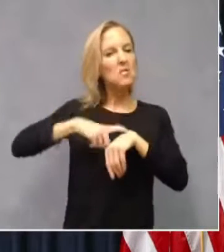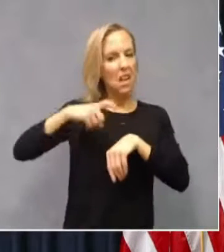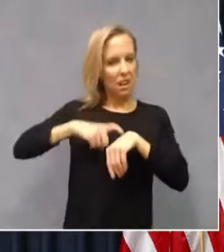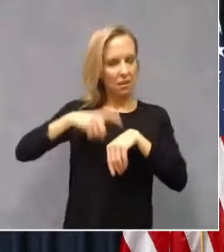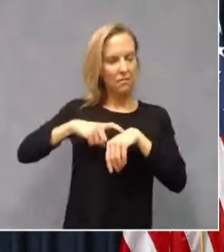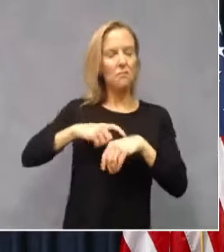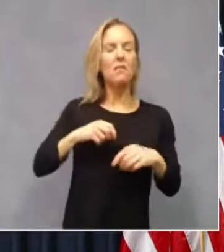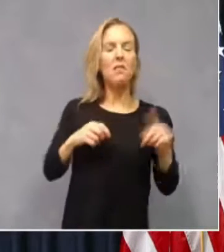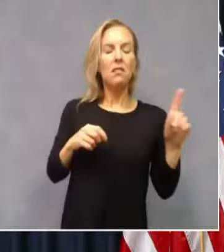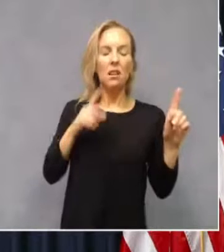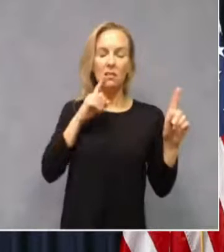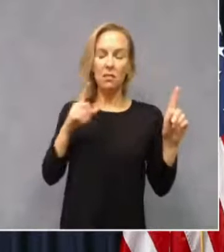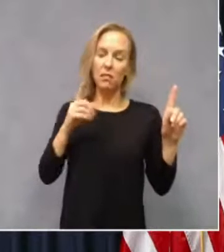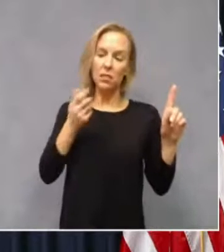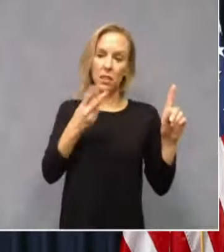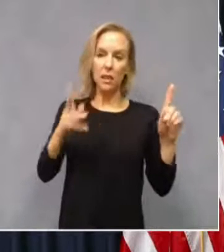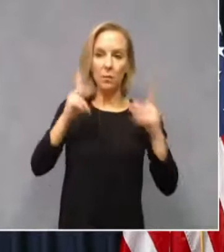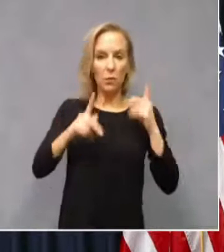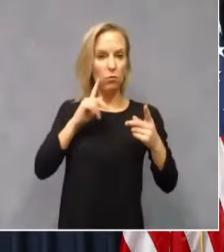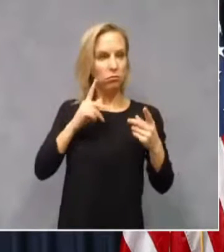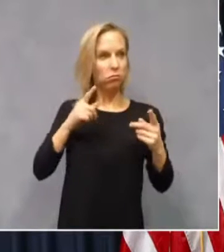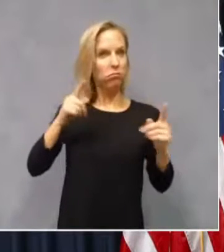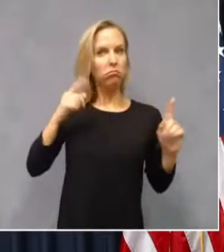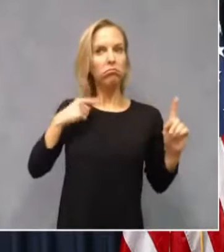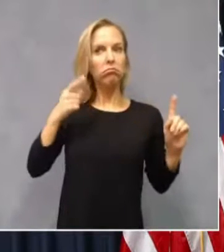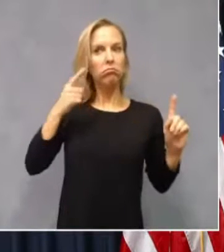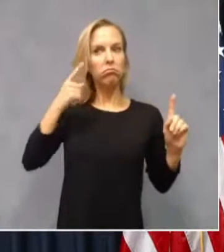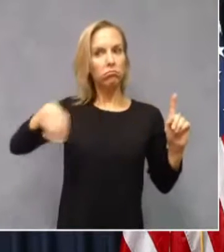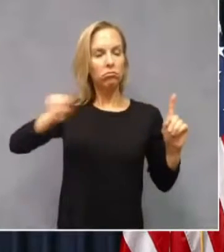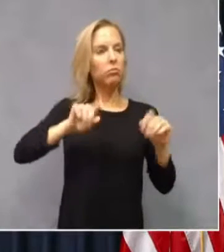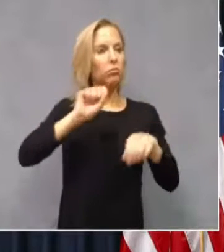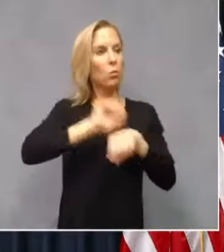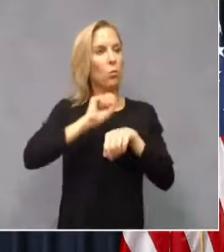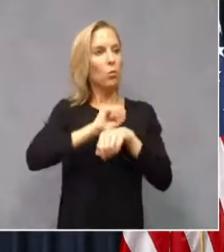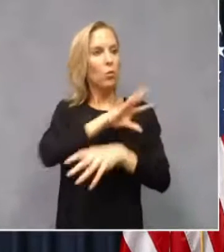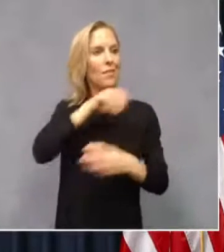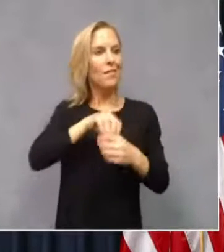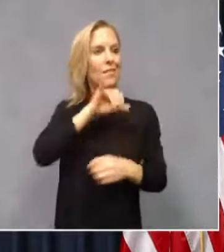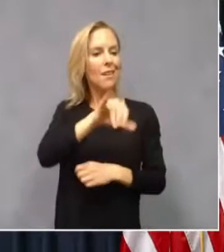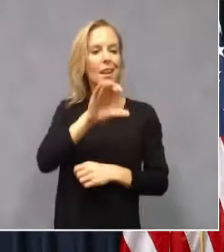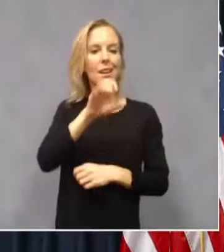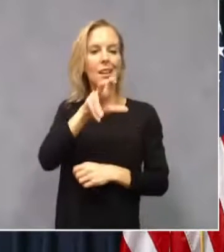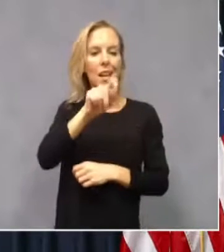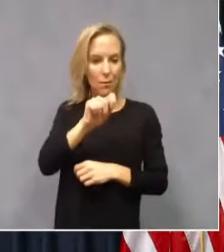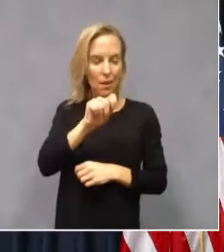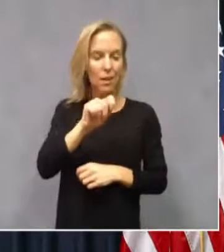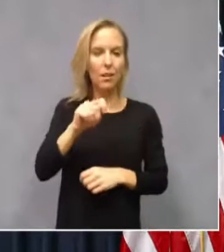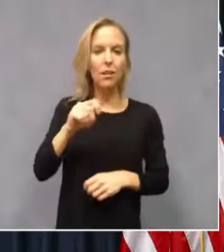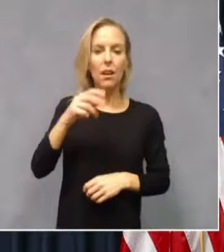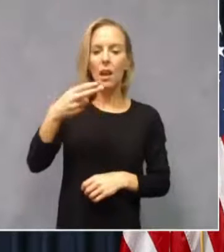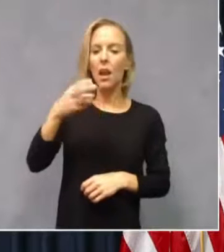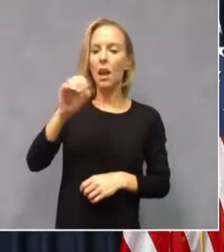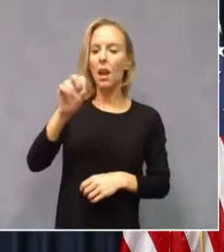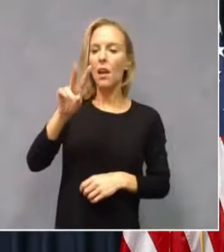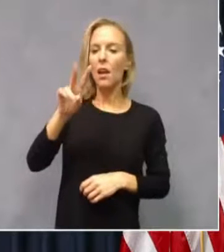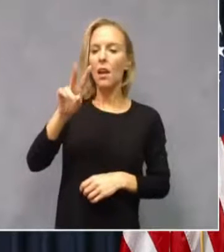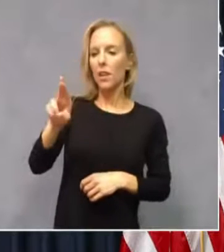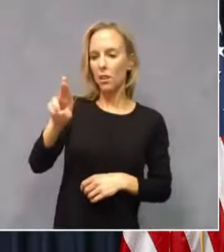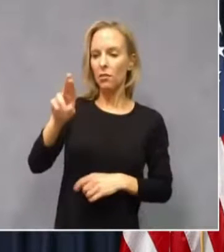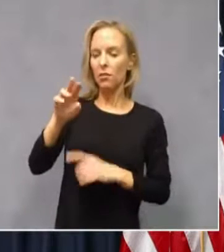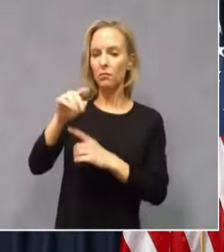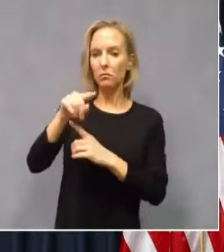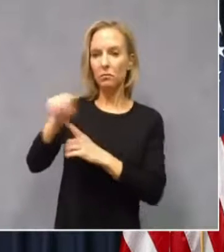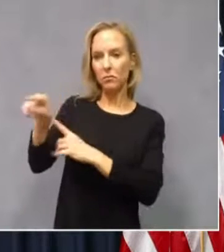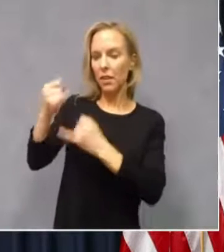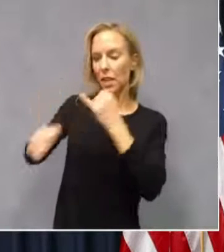that are likely to work with him in that cabinet. Javier Becerra is a friend of mine who is